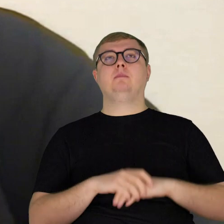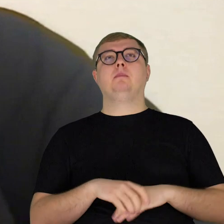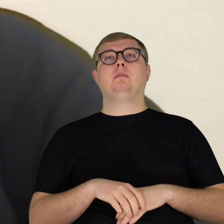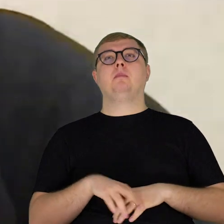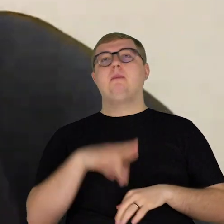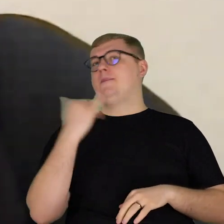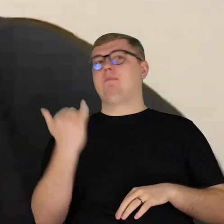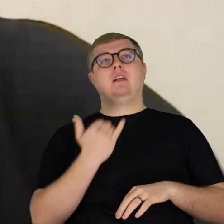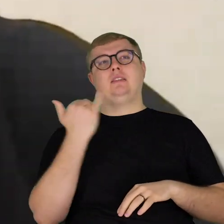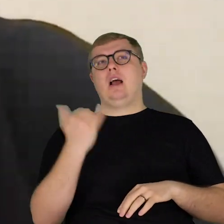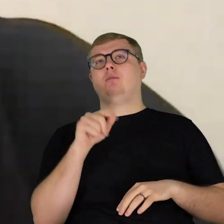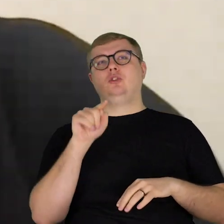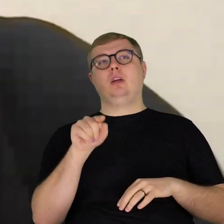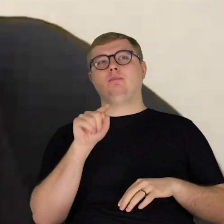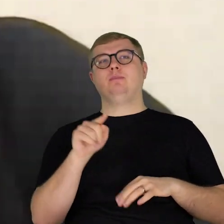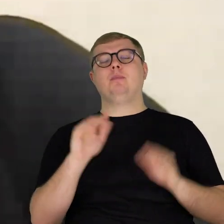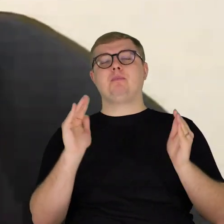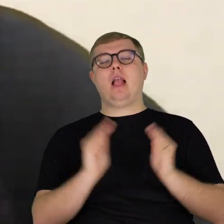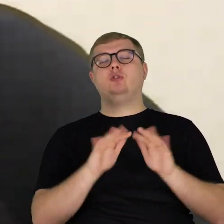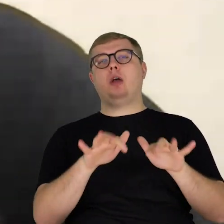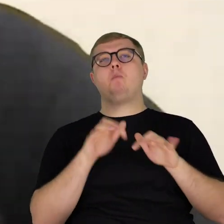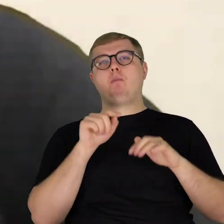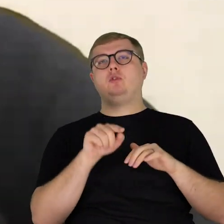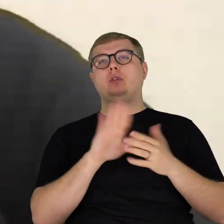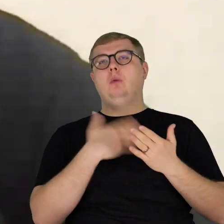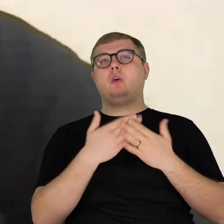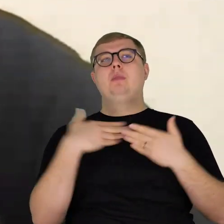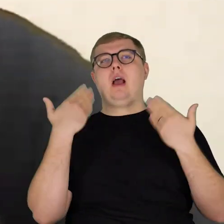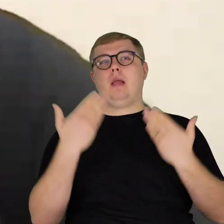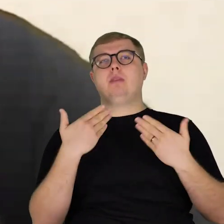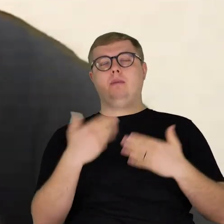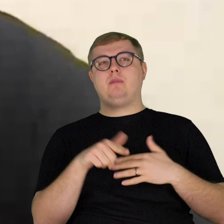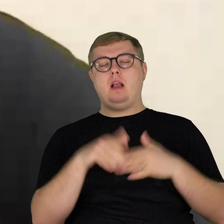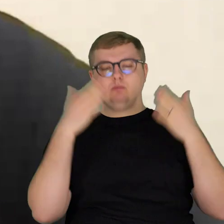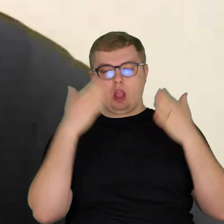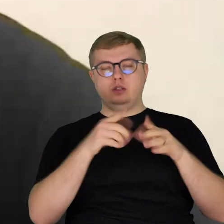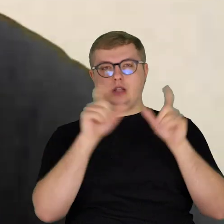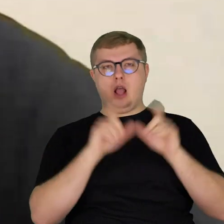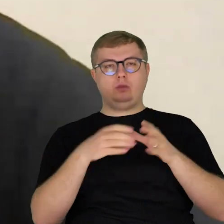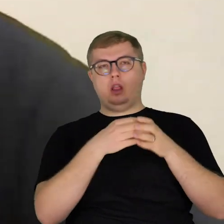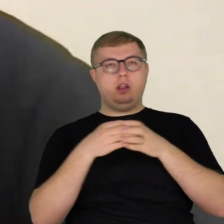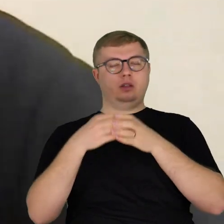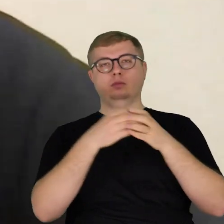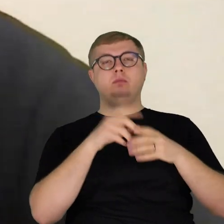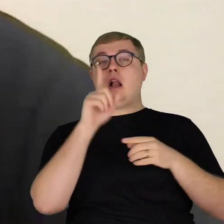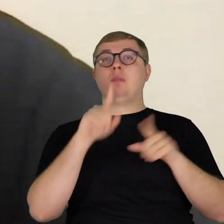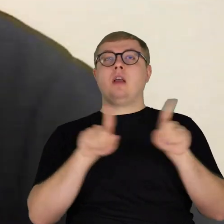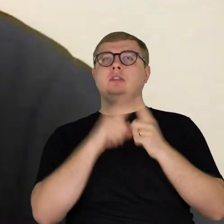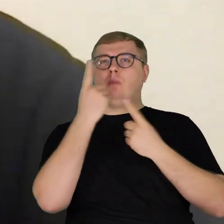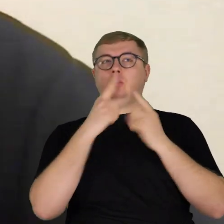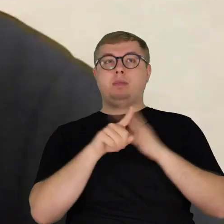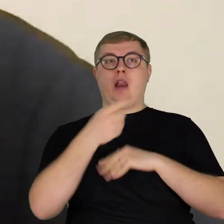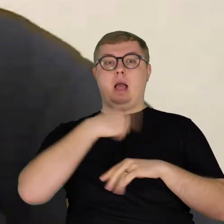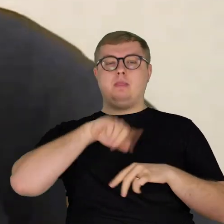always not only about like a smaller audience like academia is still focused on. And I think for us,